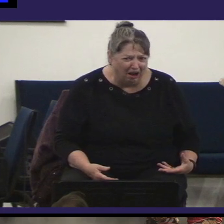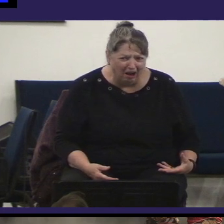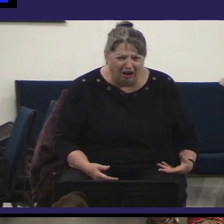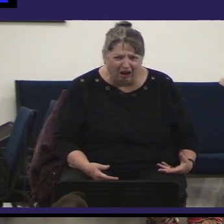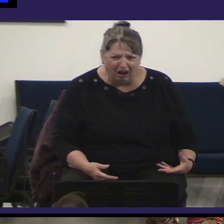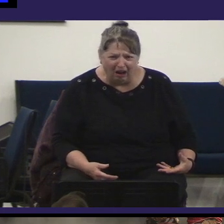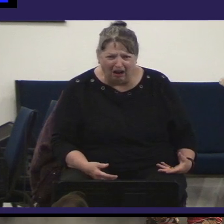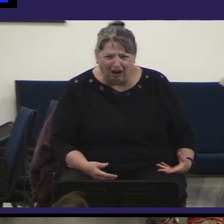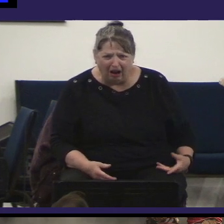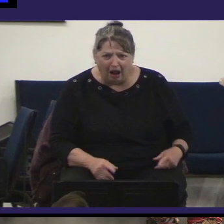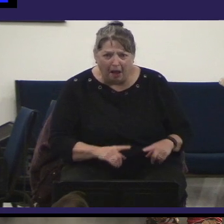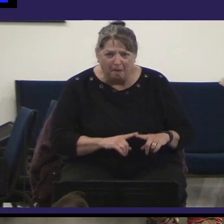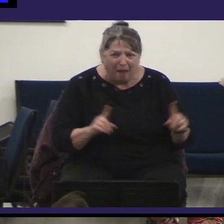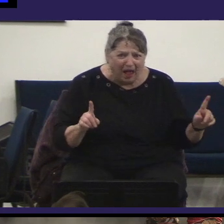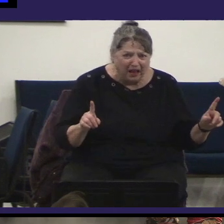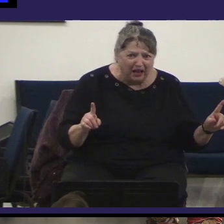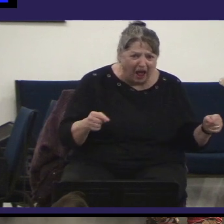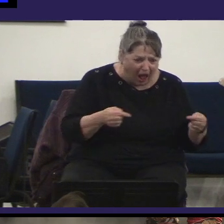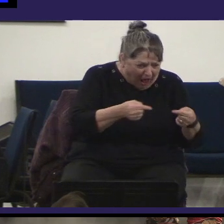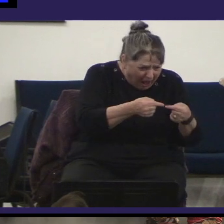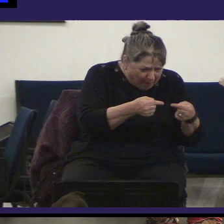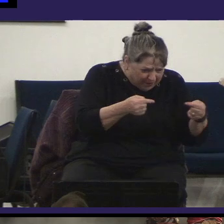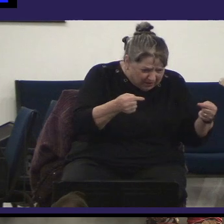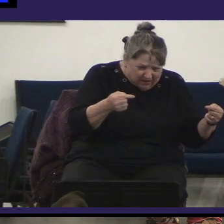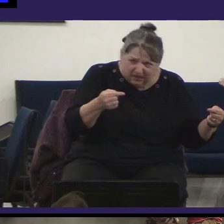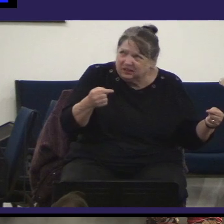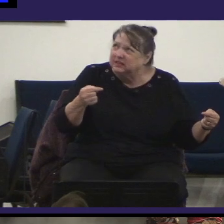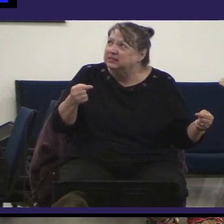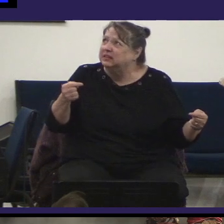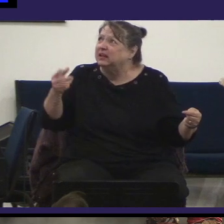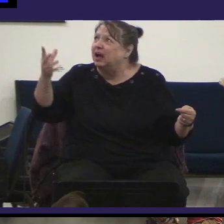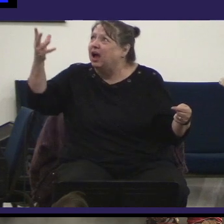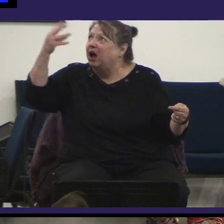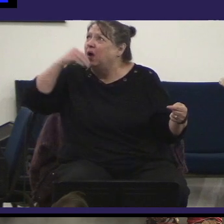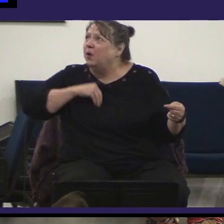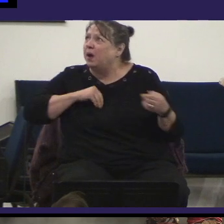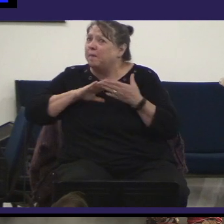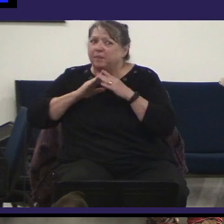But when we have the peace of Jesus,